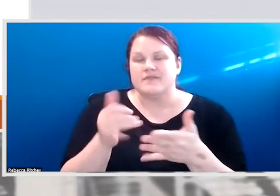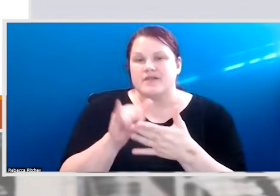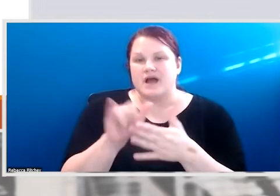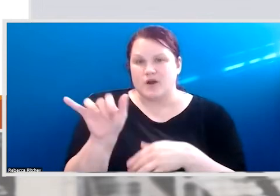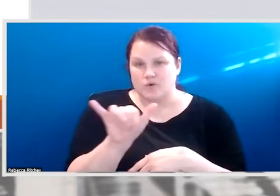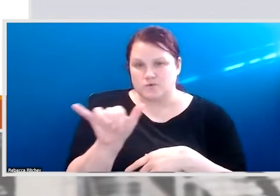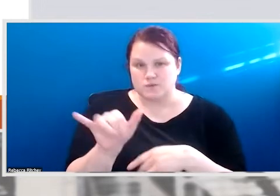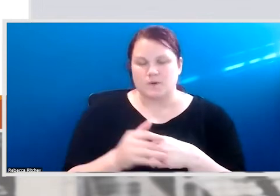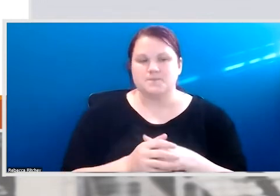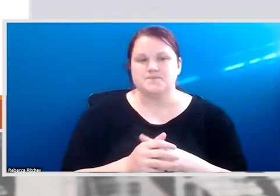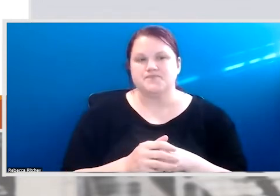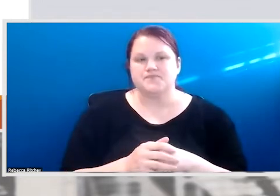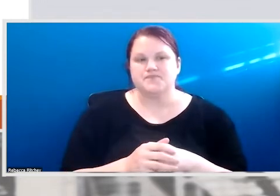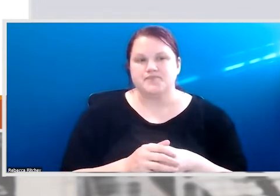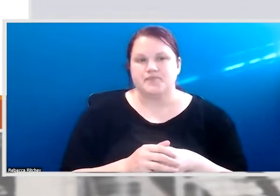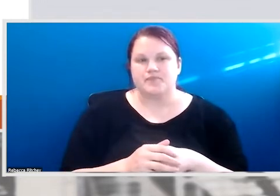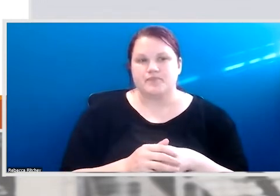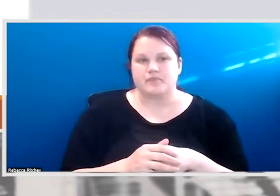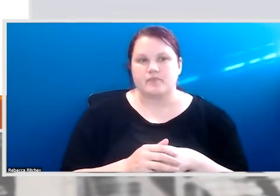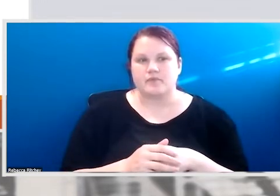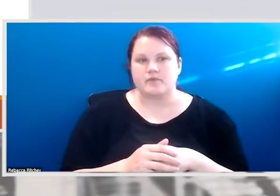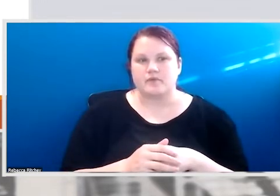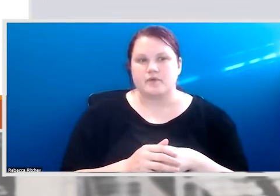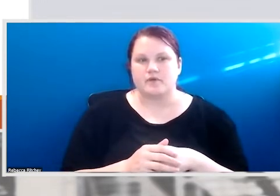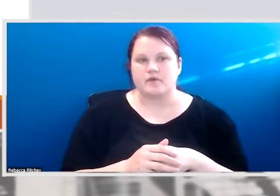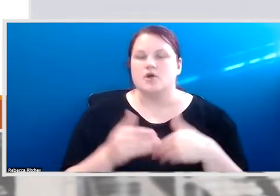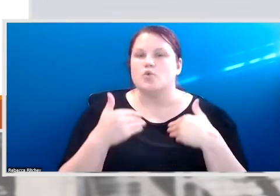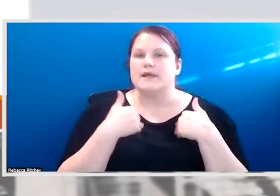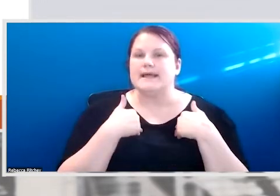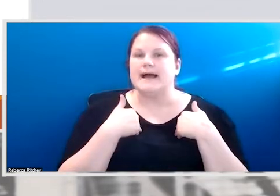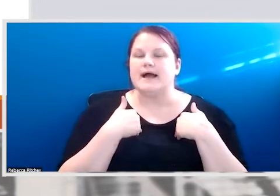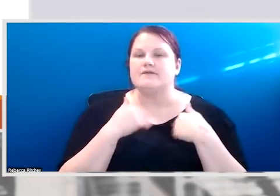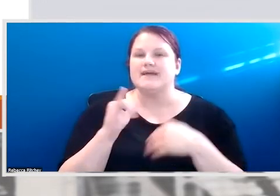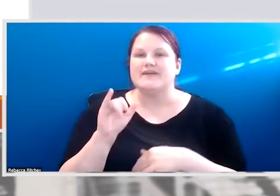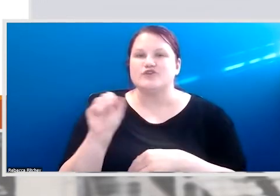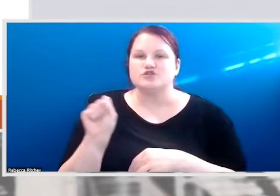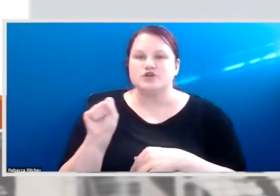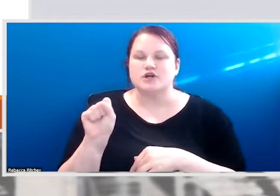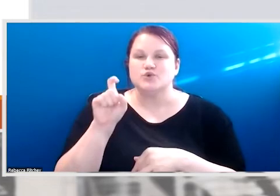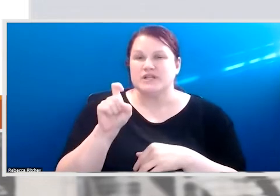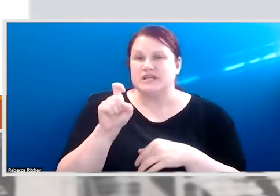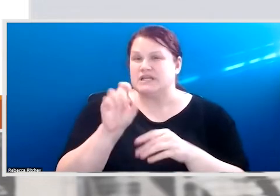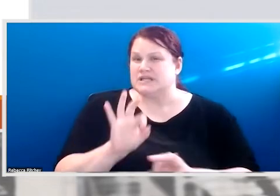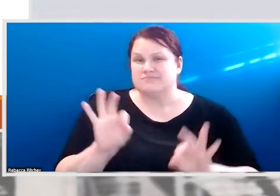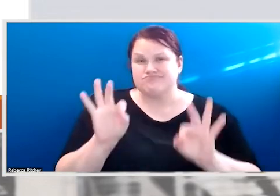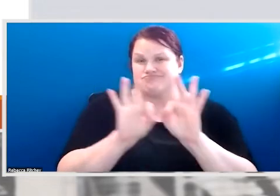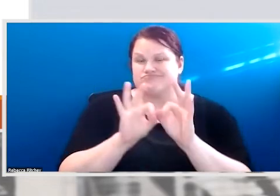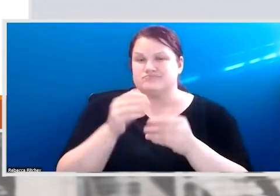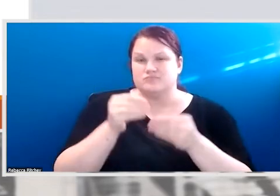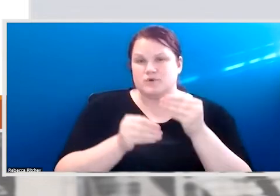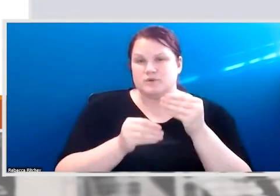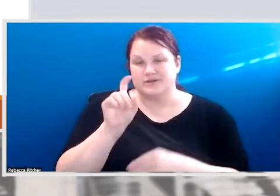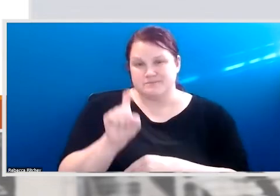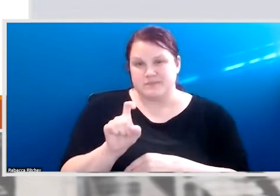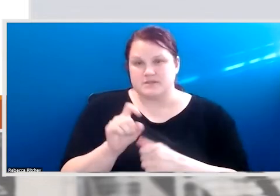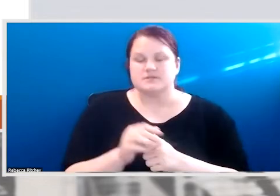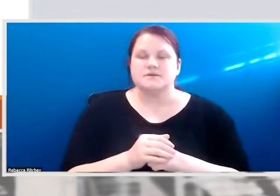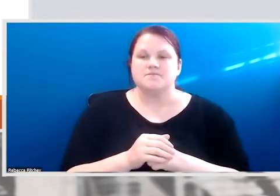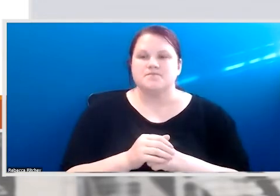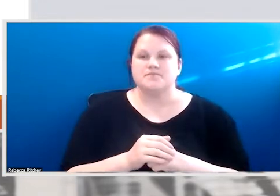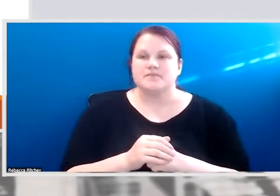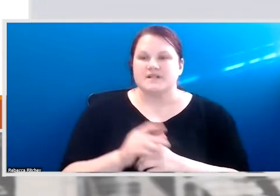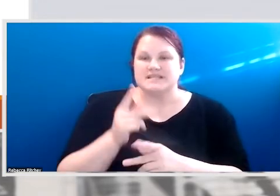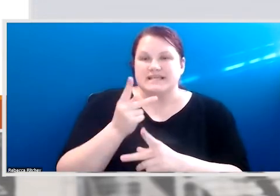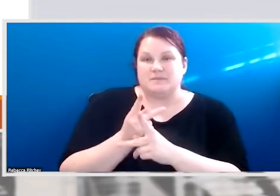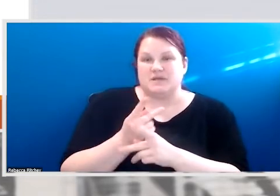well. We do have some infrastructure that we need critical repairs on. So that's just keeping